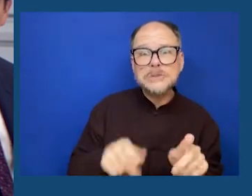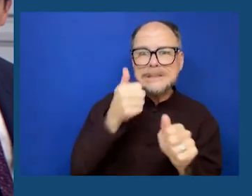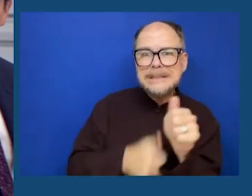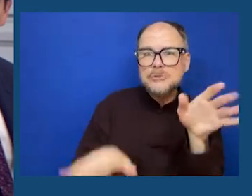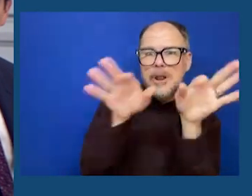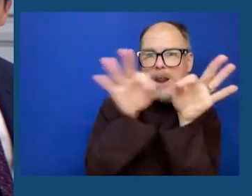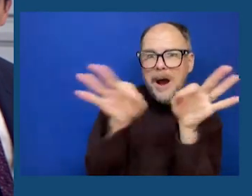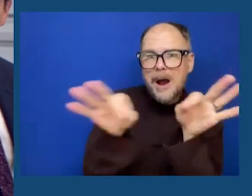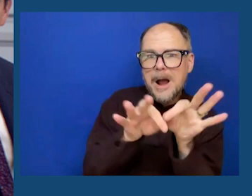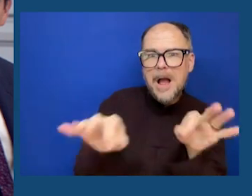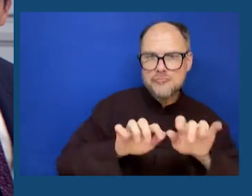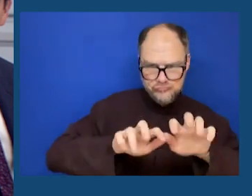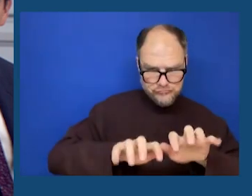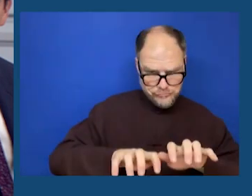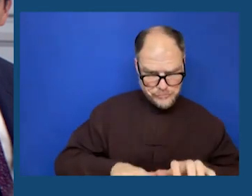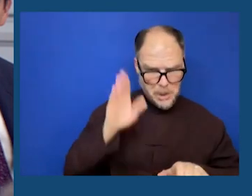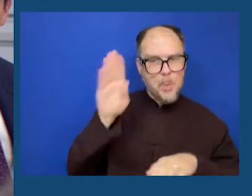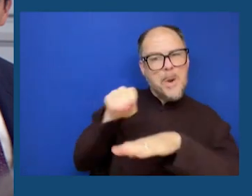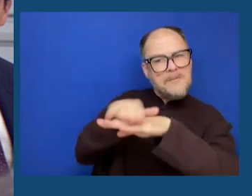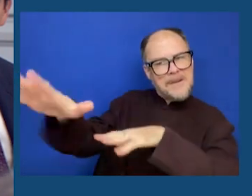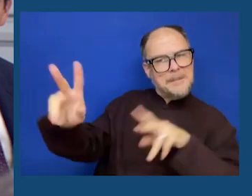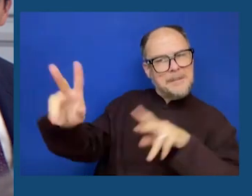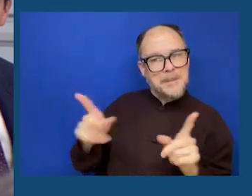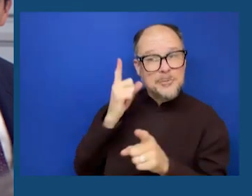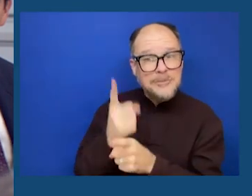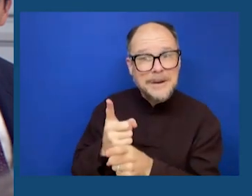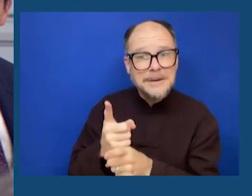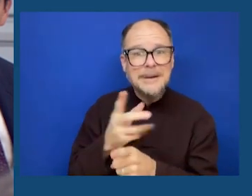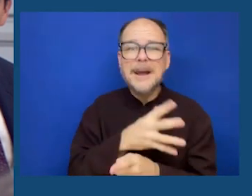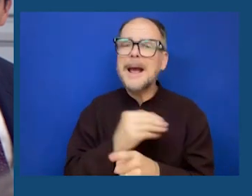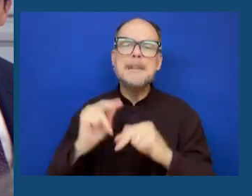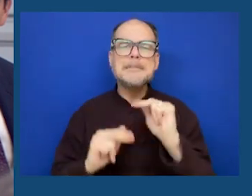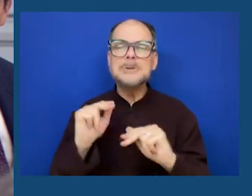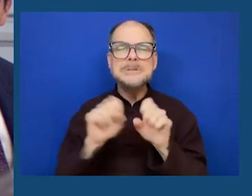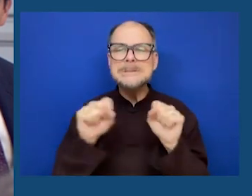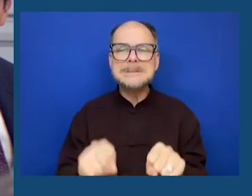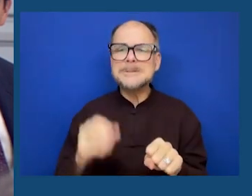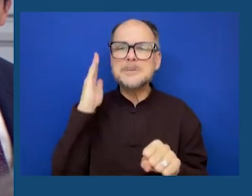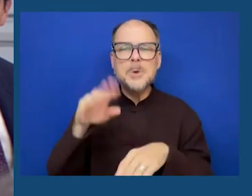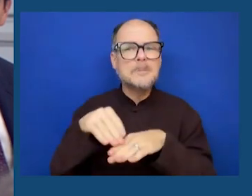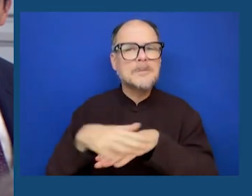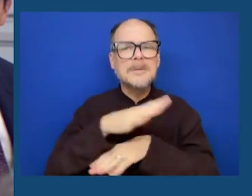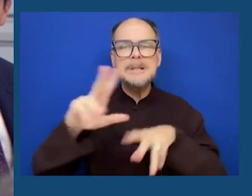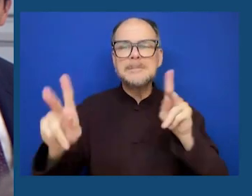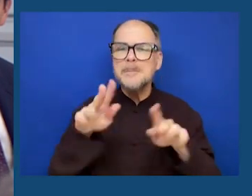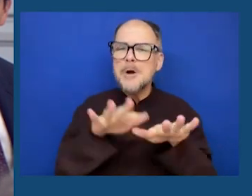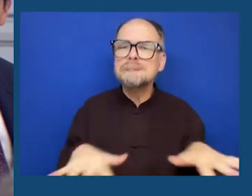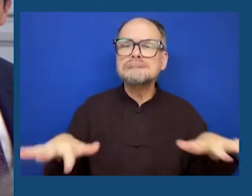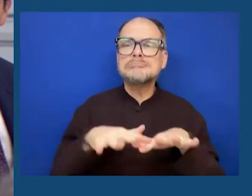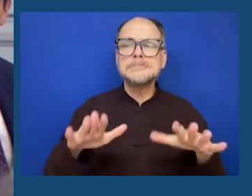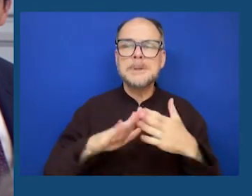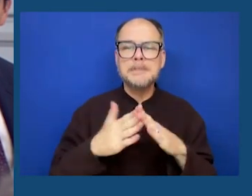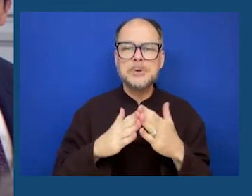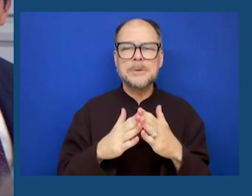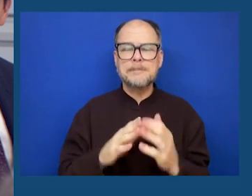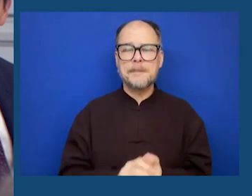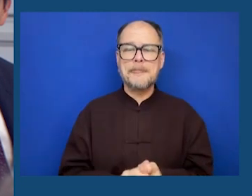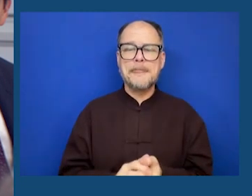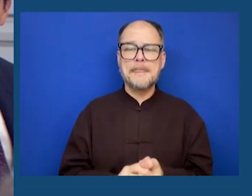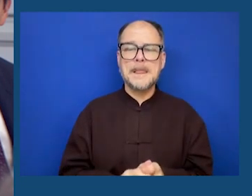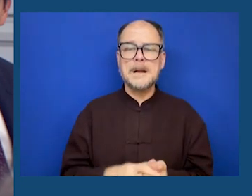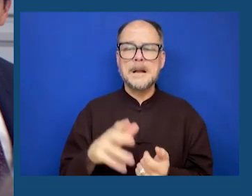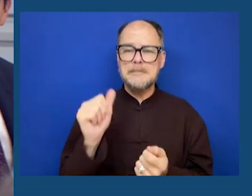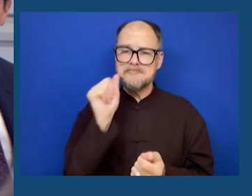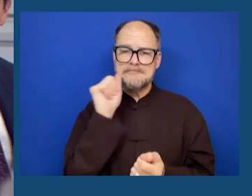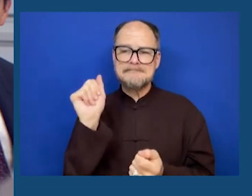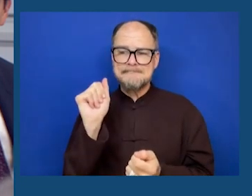right? And building systems that will help people in their community. So I have a group of students this semester working on a project